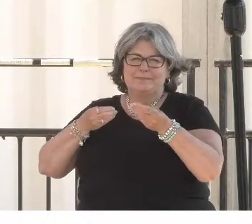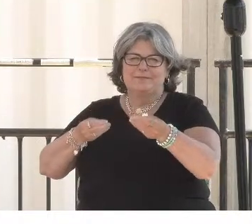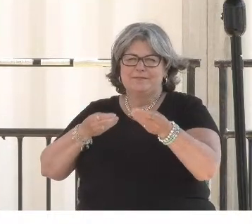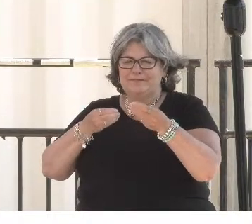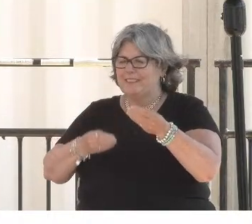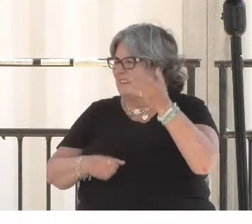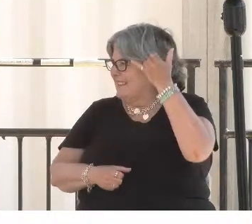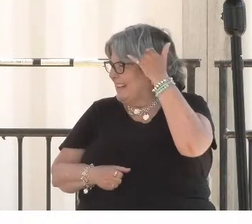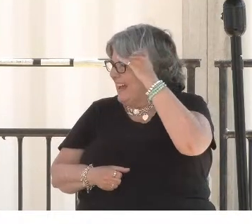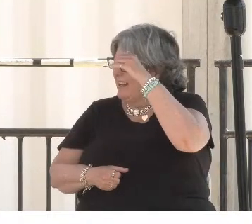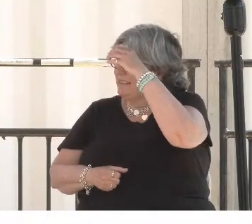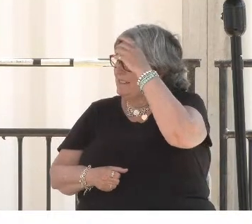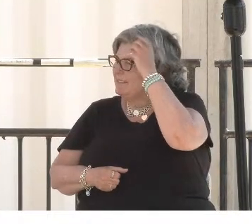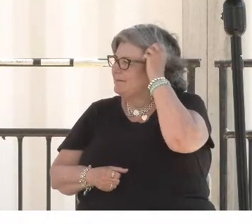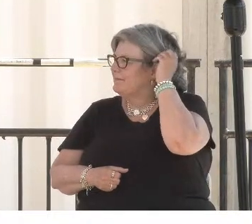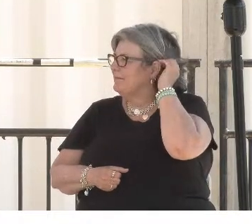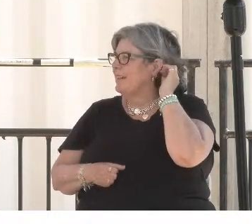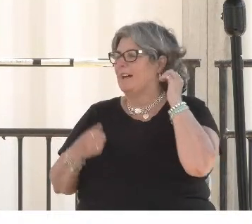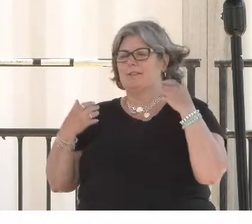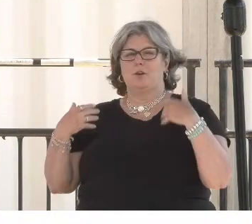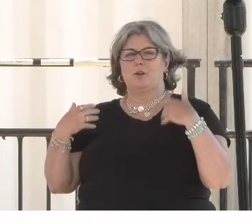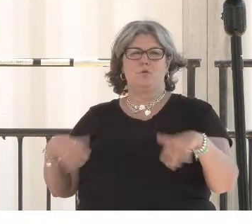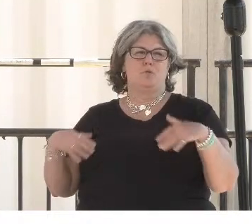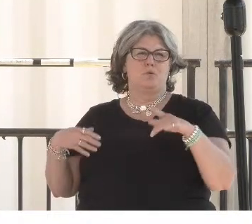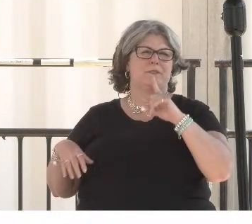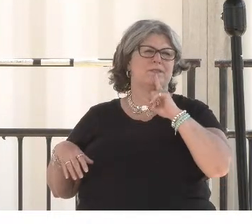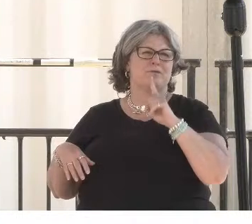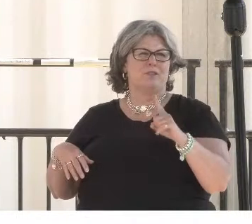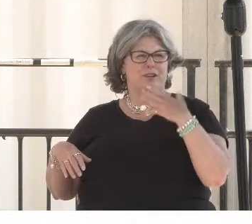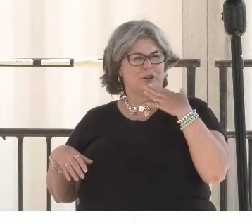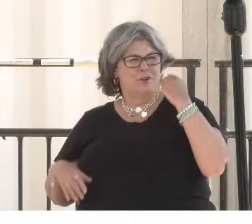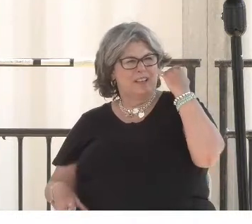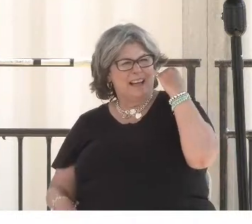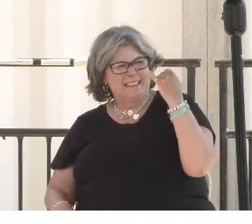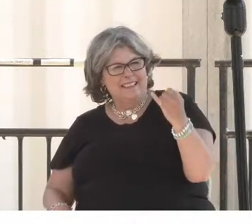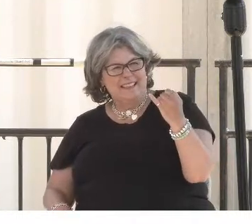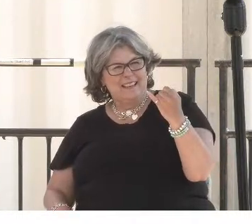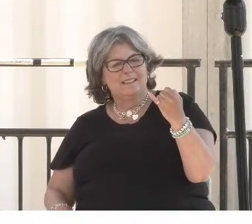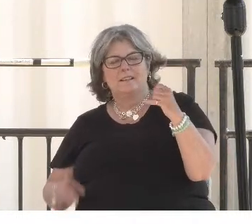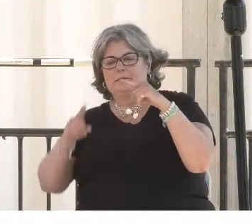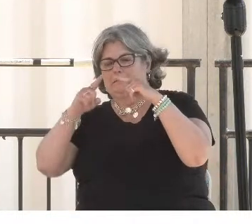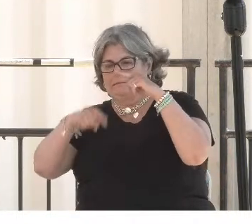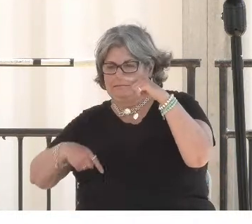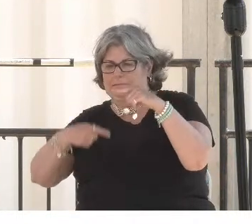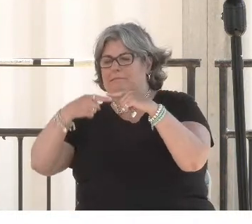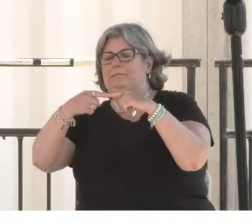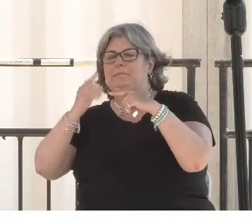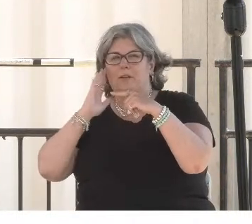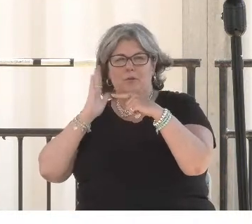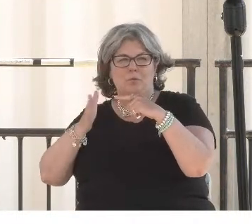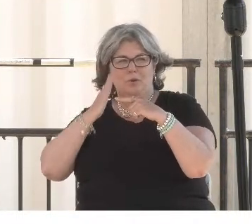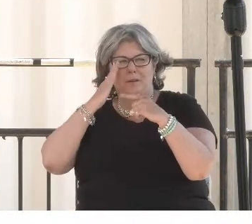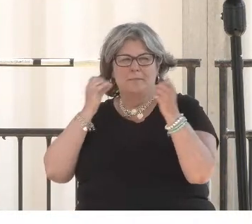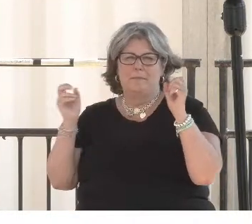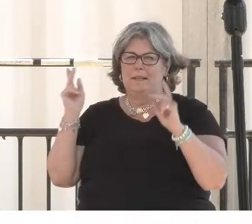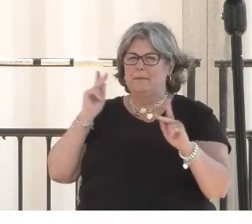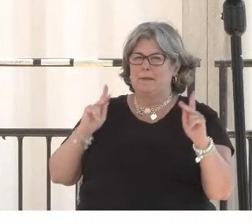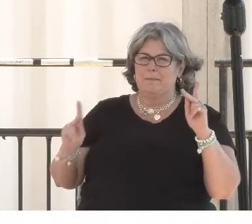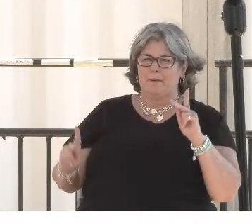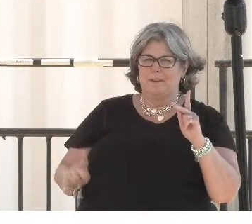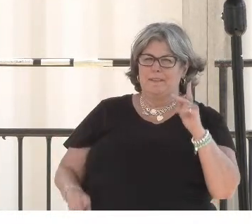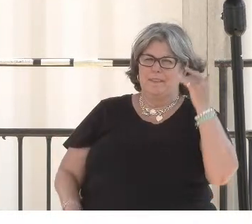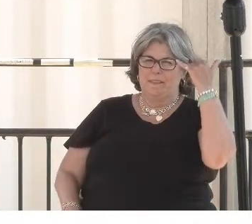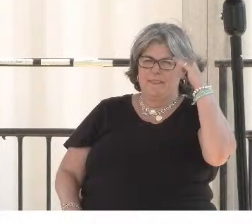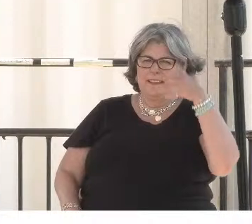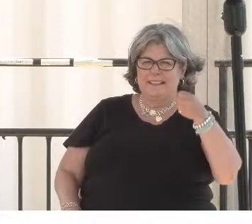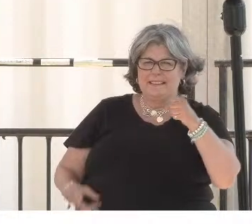And I said, gosh, this is obviously such a good idea. It's a closed loop. A lot of people think dairy